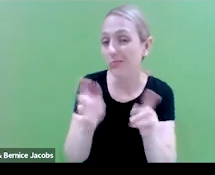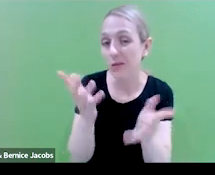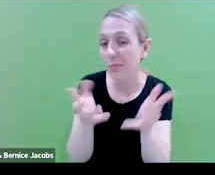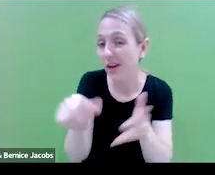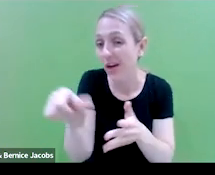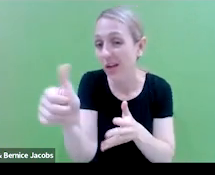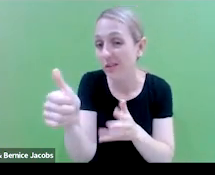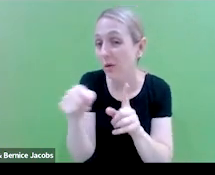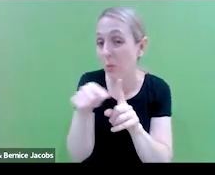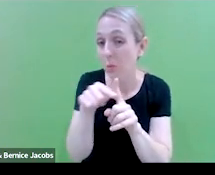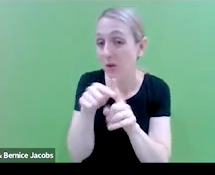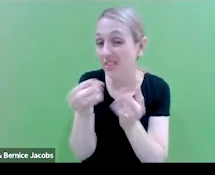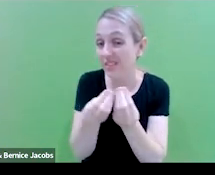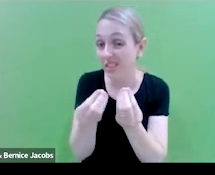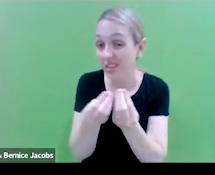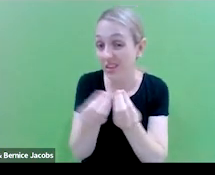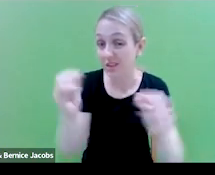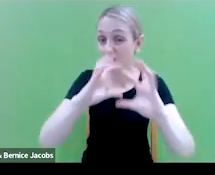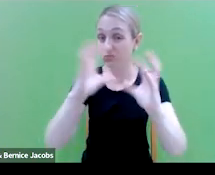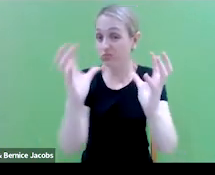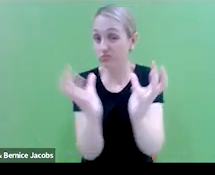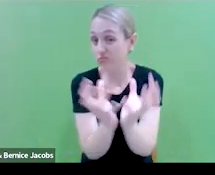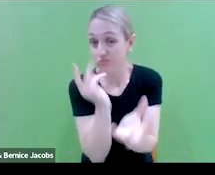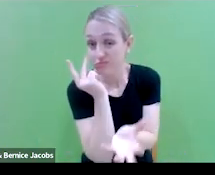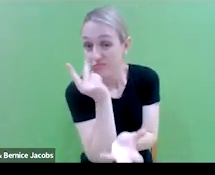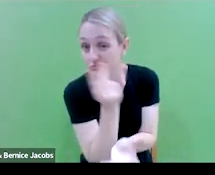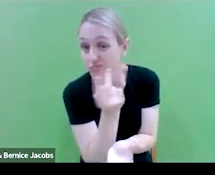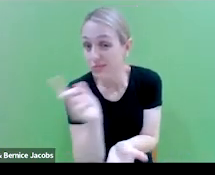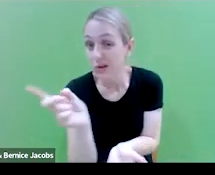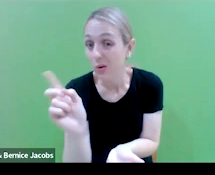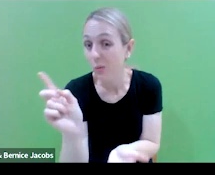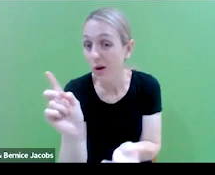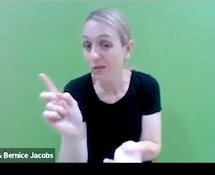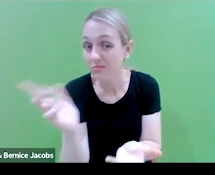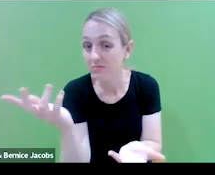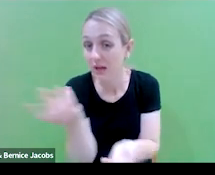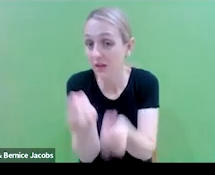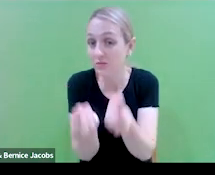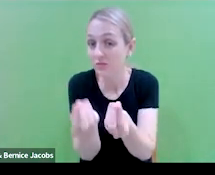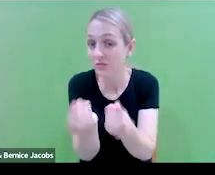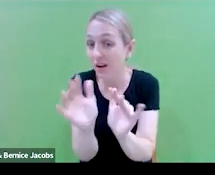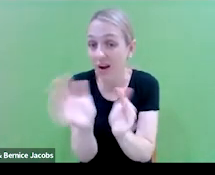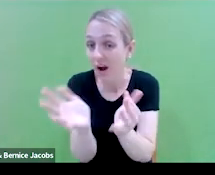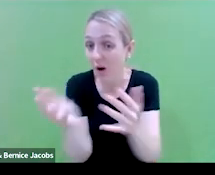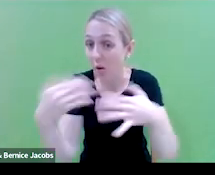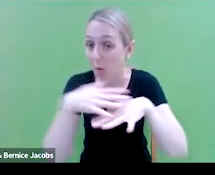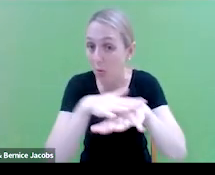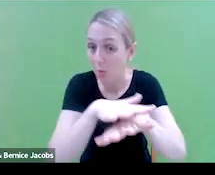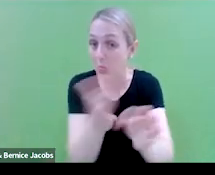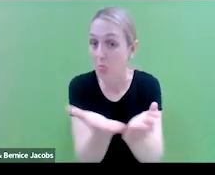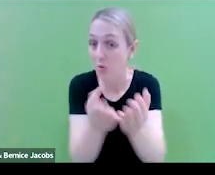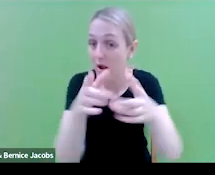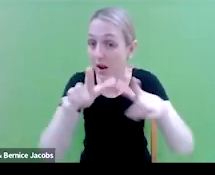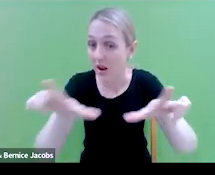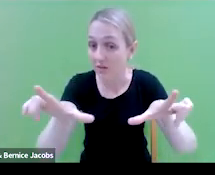positive trends globally where children are being better integrated into schooling with